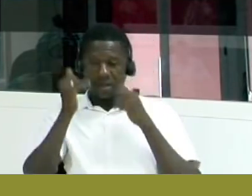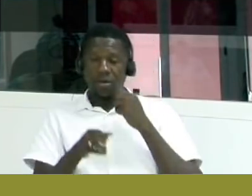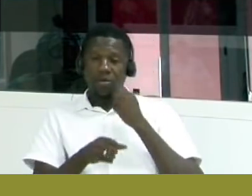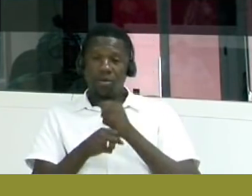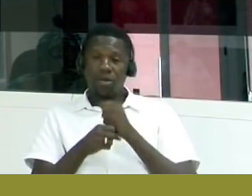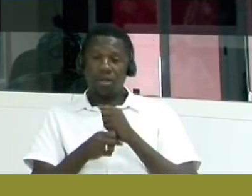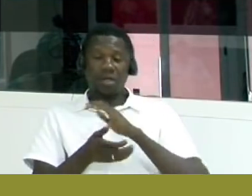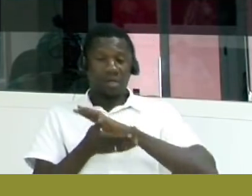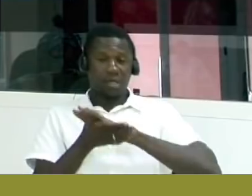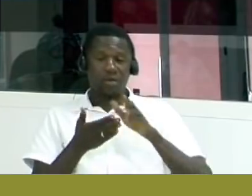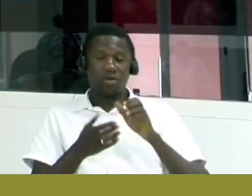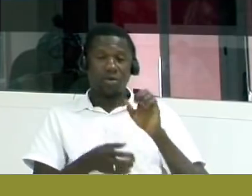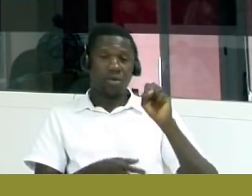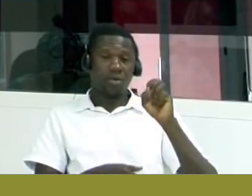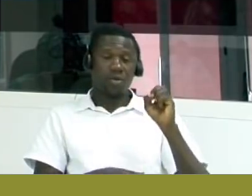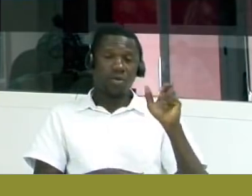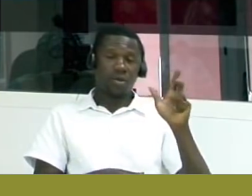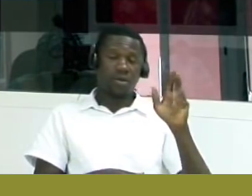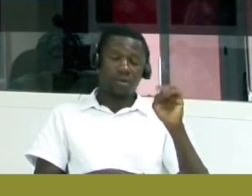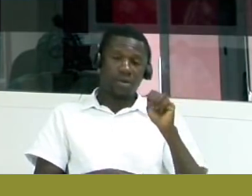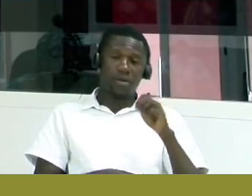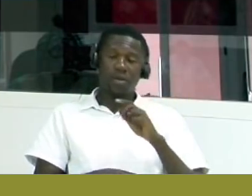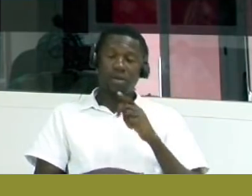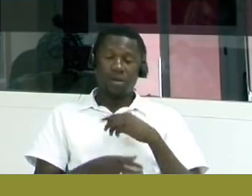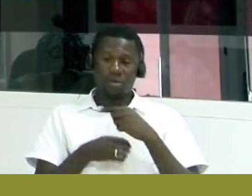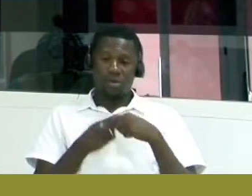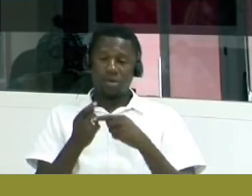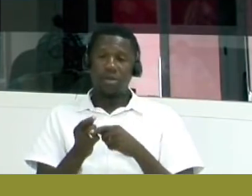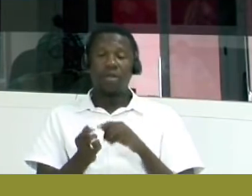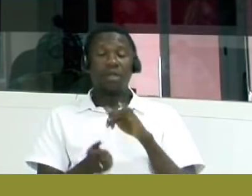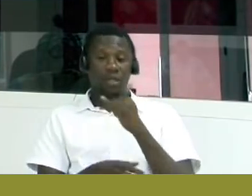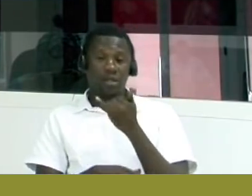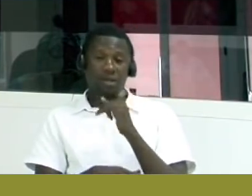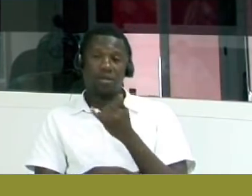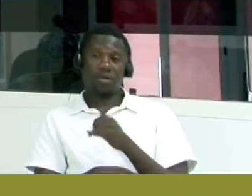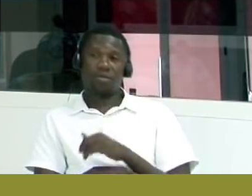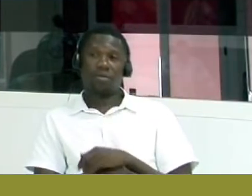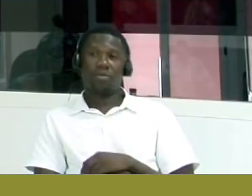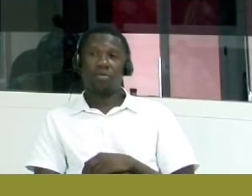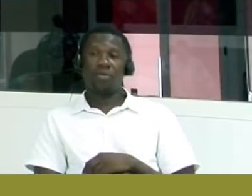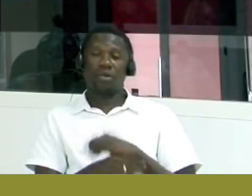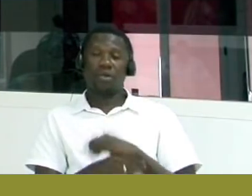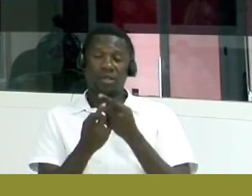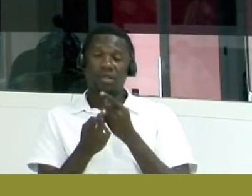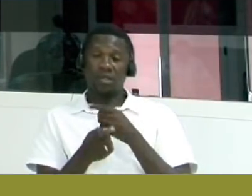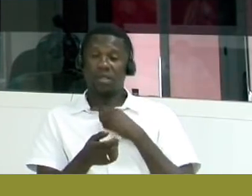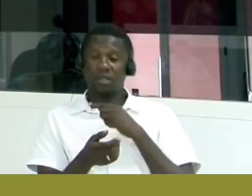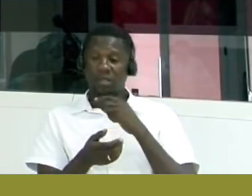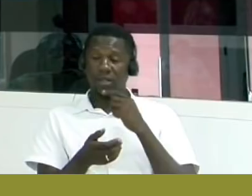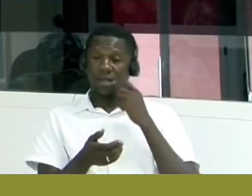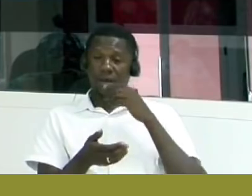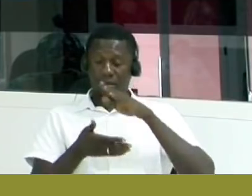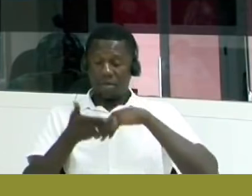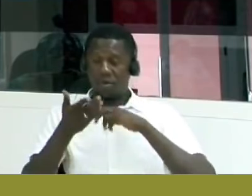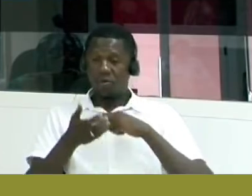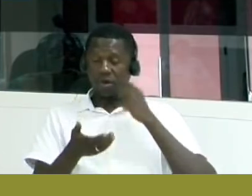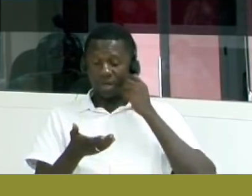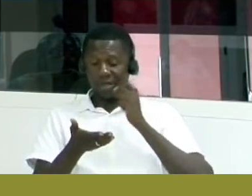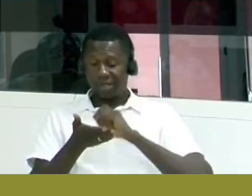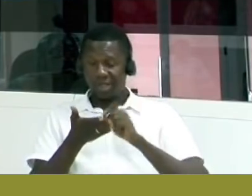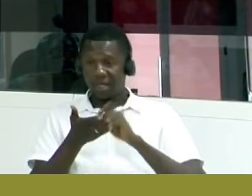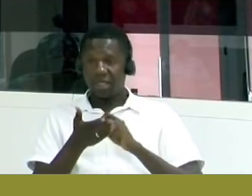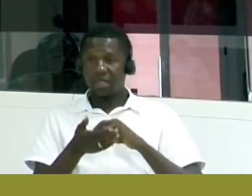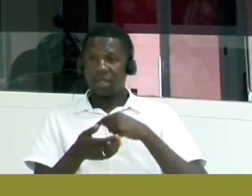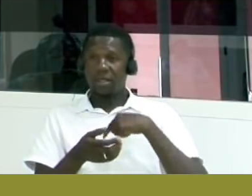what you intended? Oh, yes. That's no secret. But the thing is, this document was signed in your name.